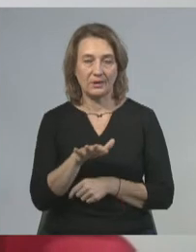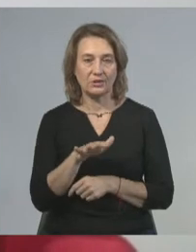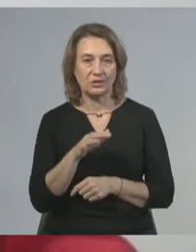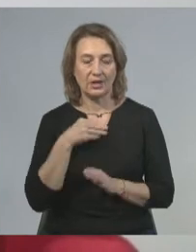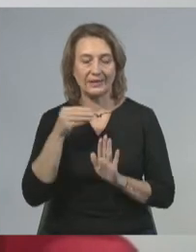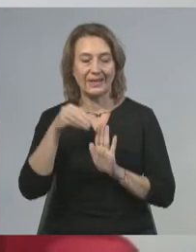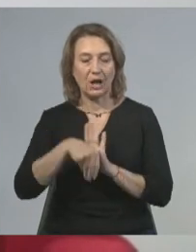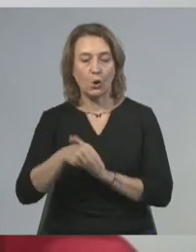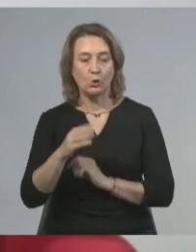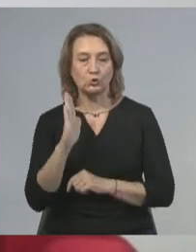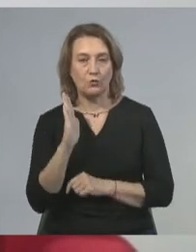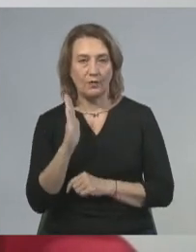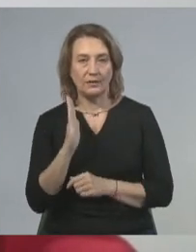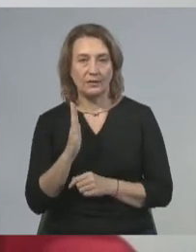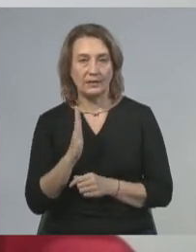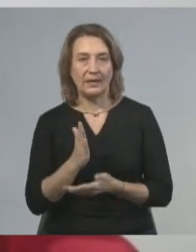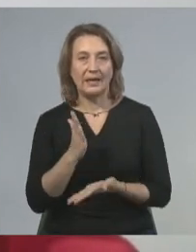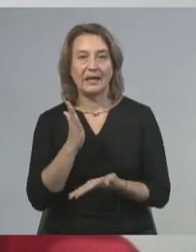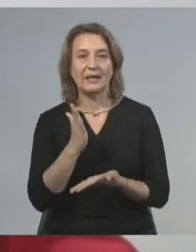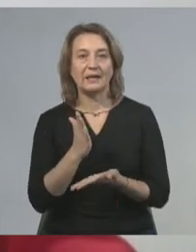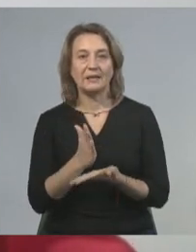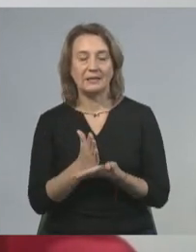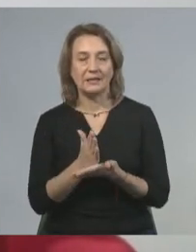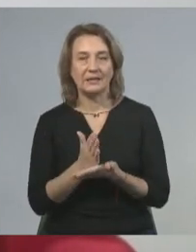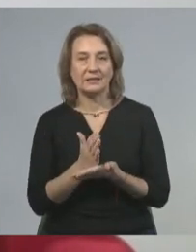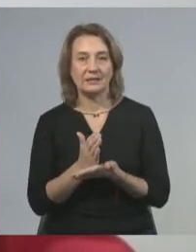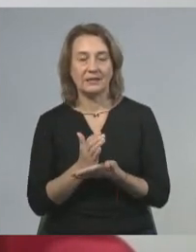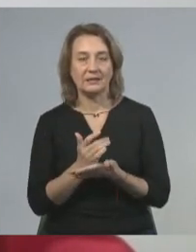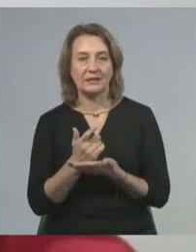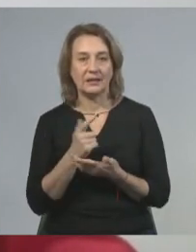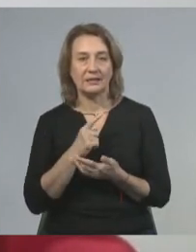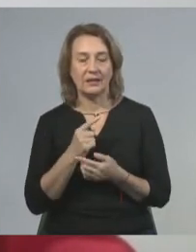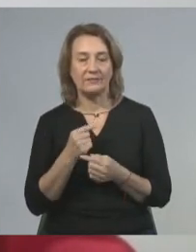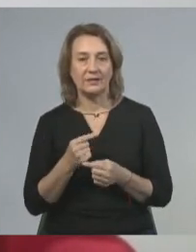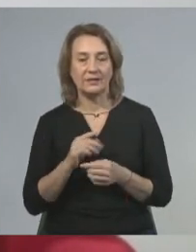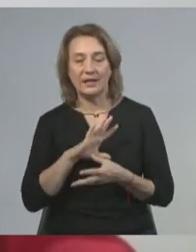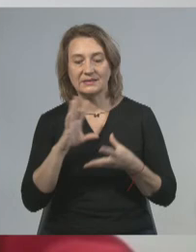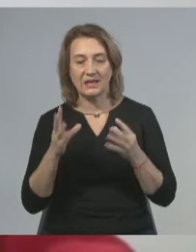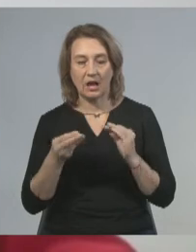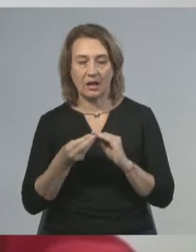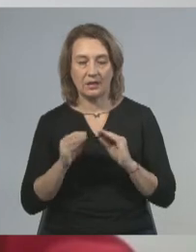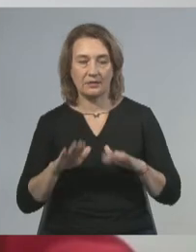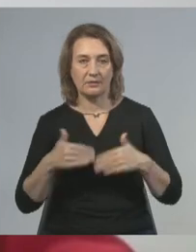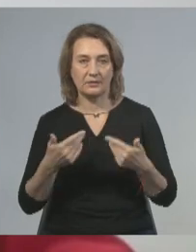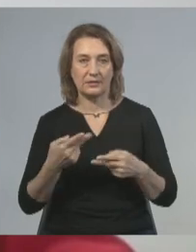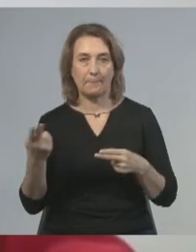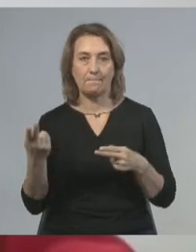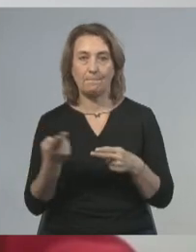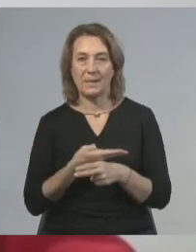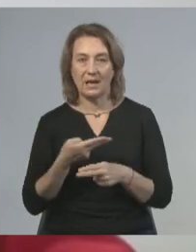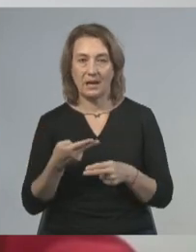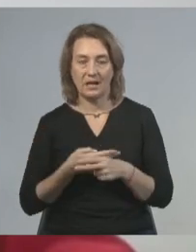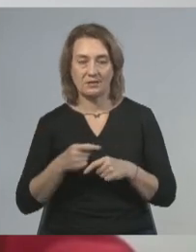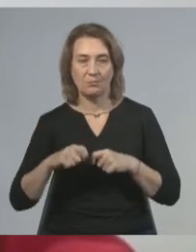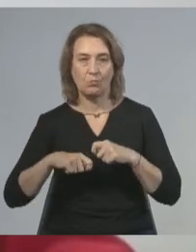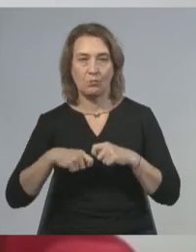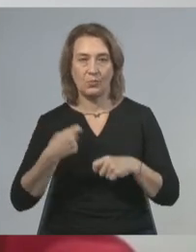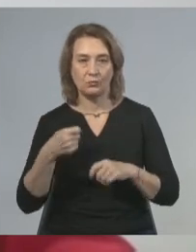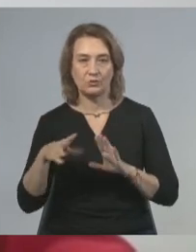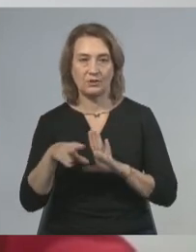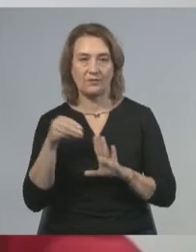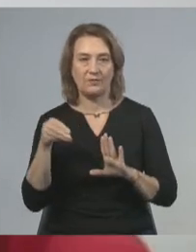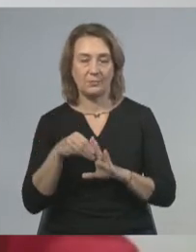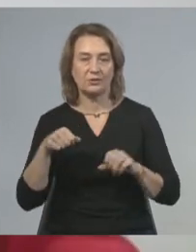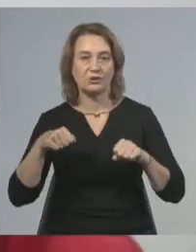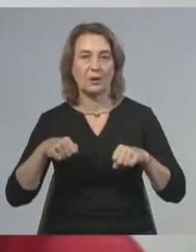observers who come with any symptoms to the polling stations we they have to of course we are to follow all